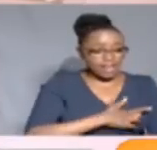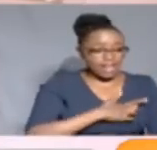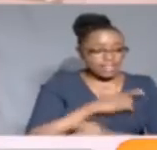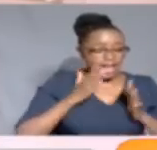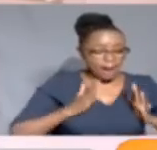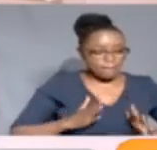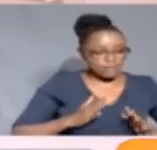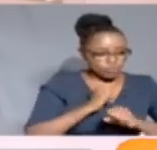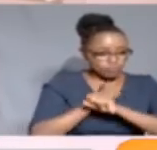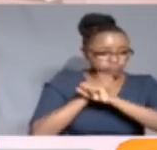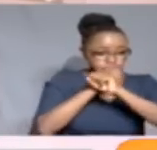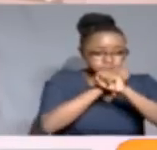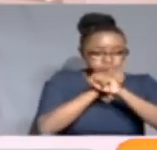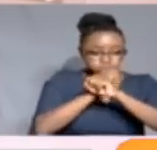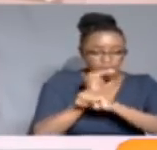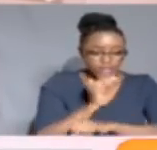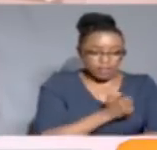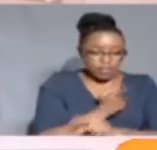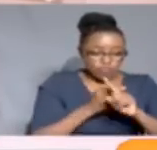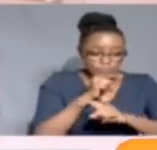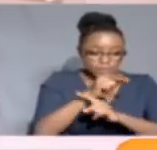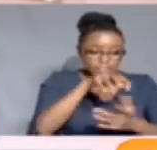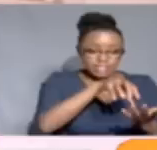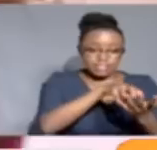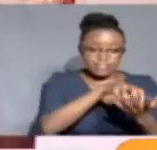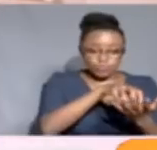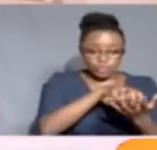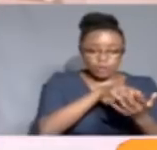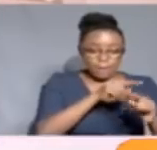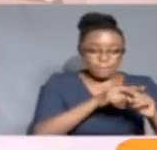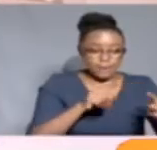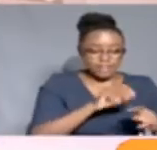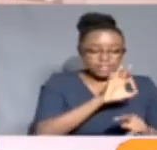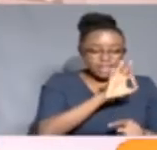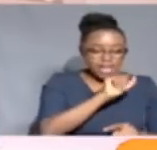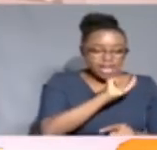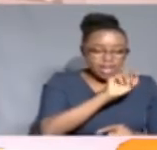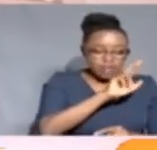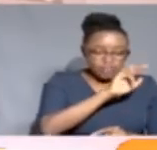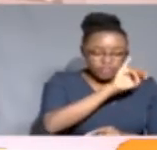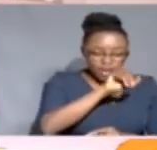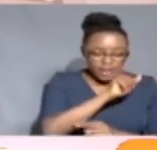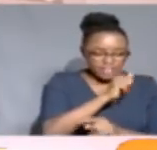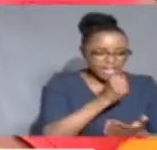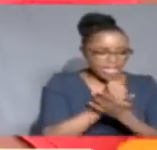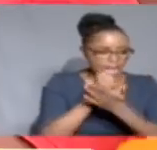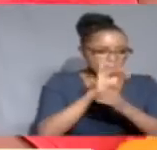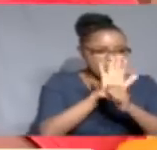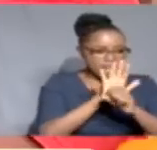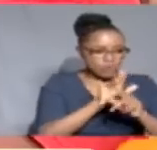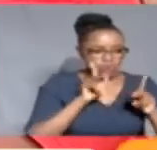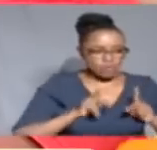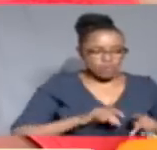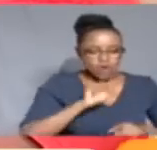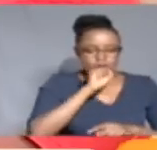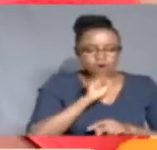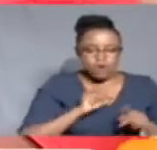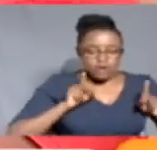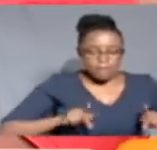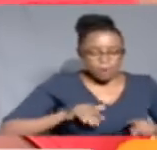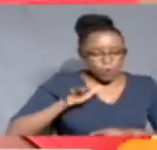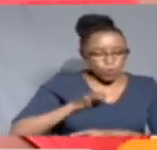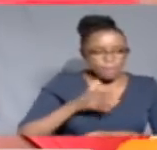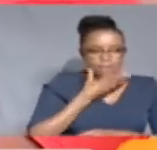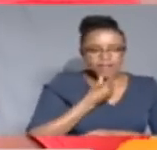somebody shielded us from these situations. But Faraja comes in, we are helping many young people and even older people, women,